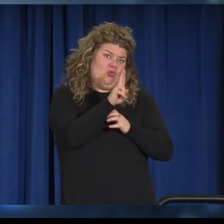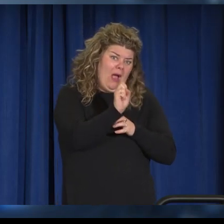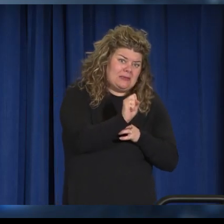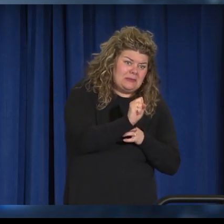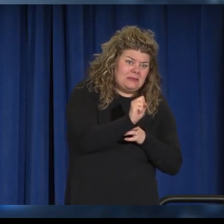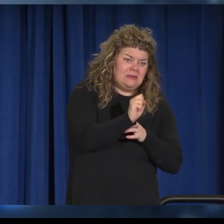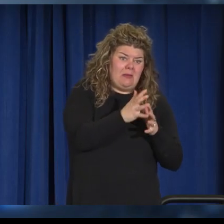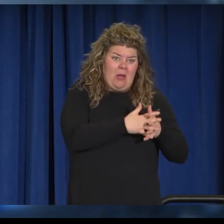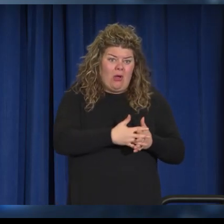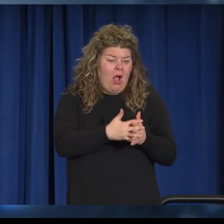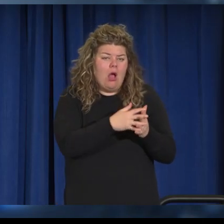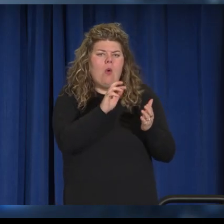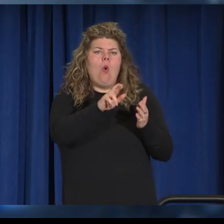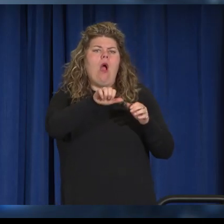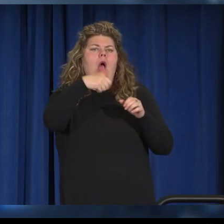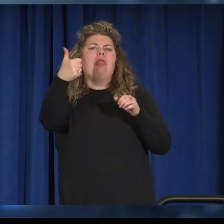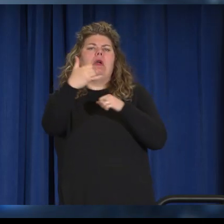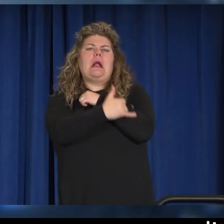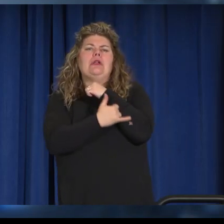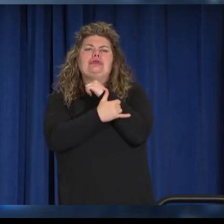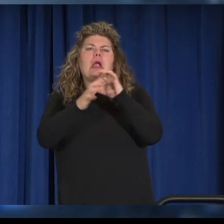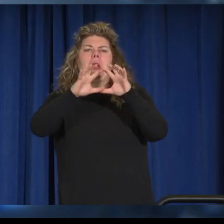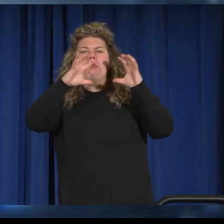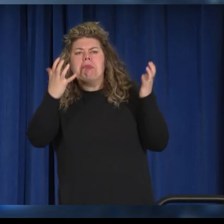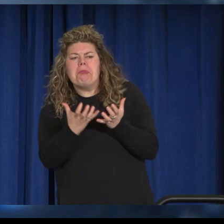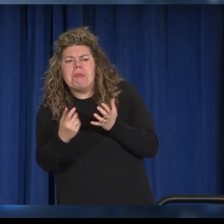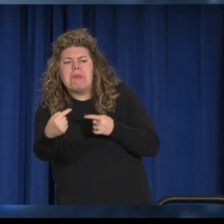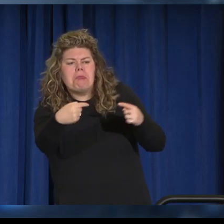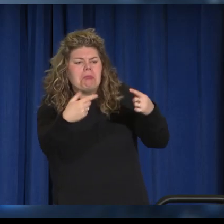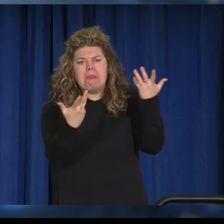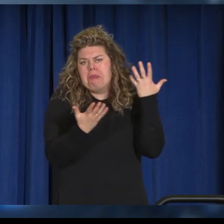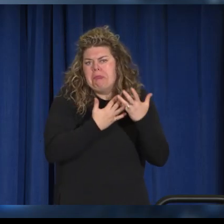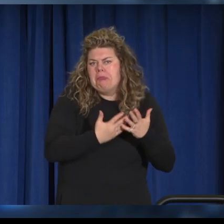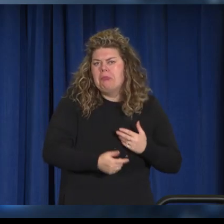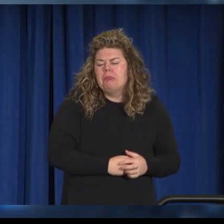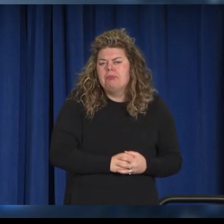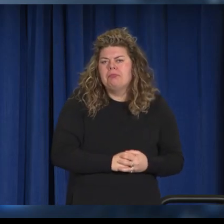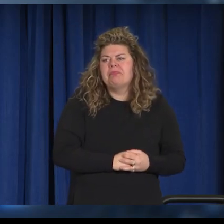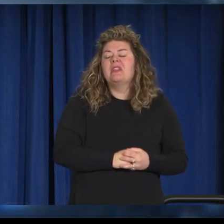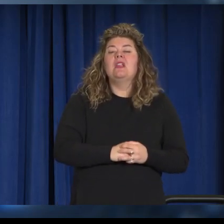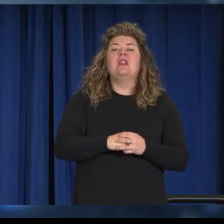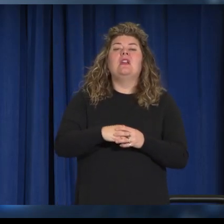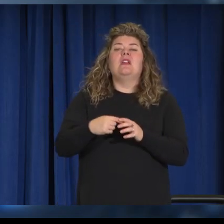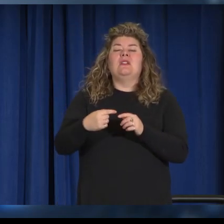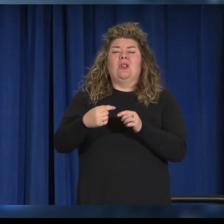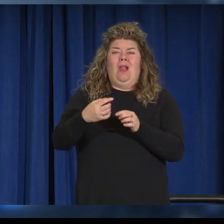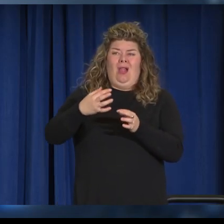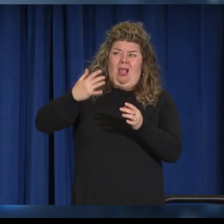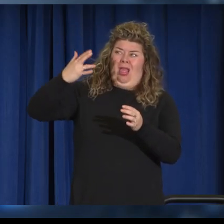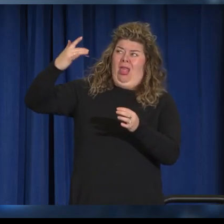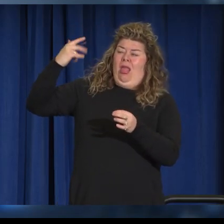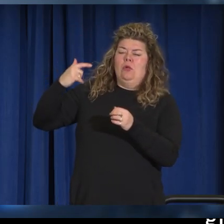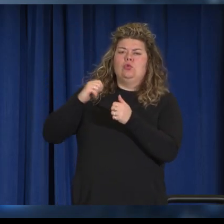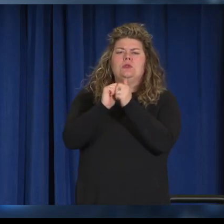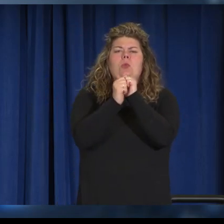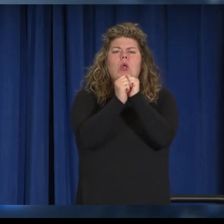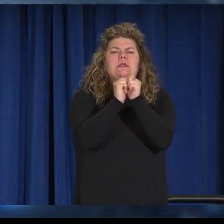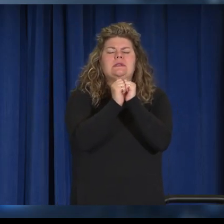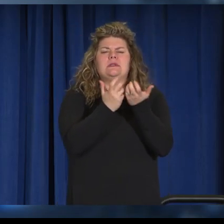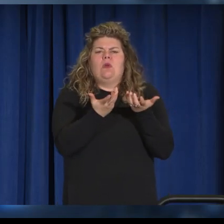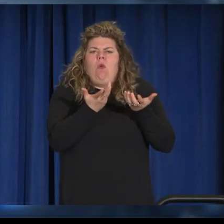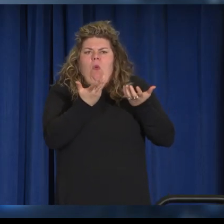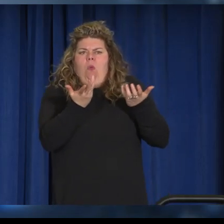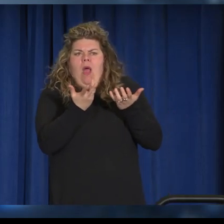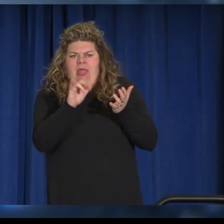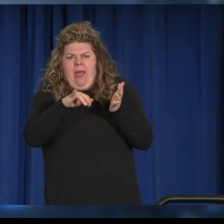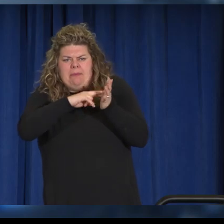it's globally. When you look at the origin of sport, there are certain characteristics that come to mind in terms of how we define